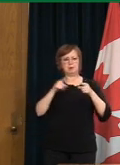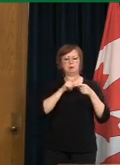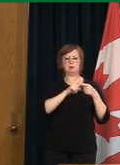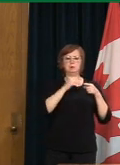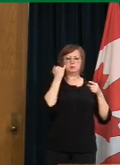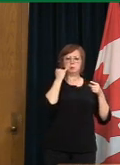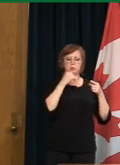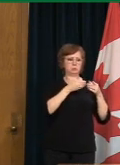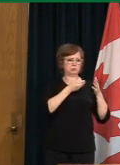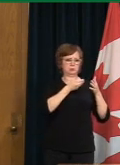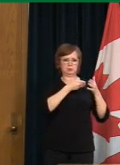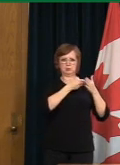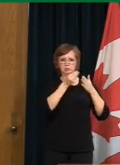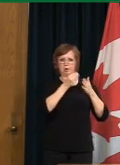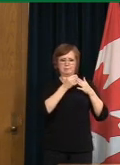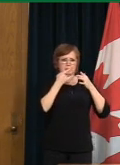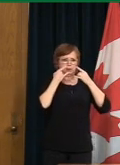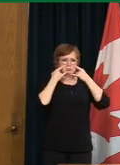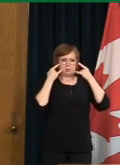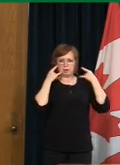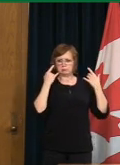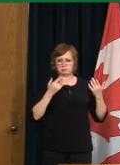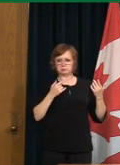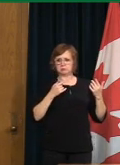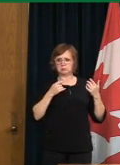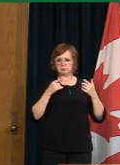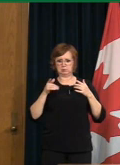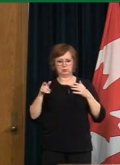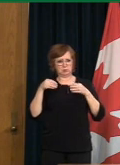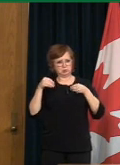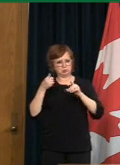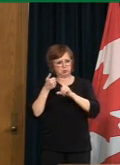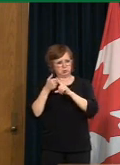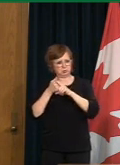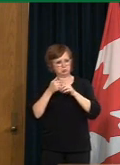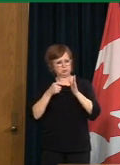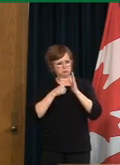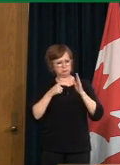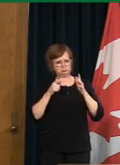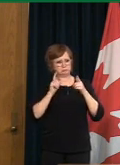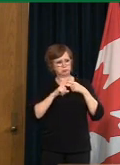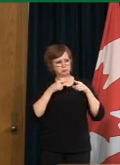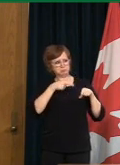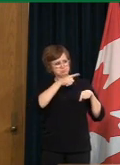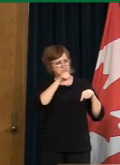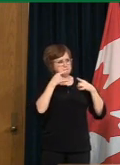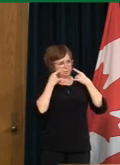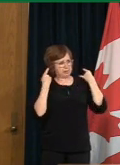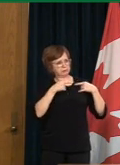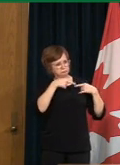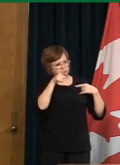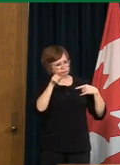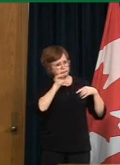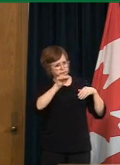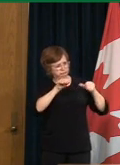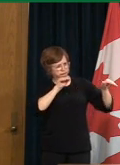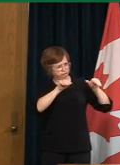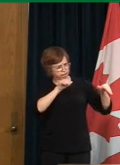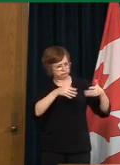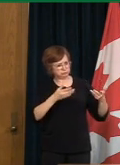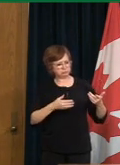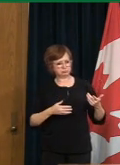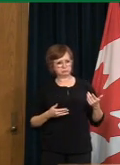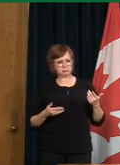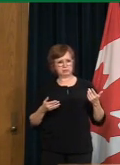situation or the mask use situation? Why did you not decide that the government should back what you want the